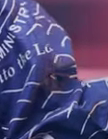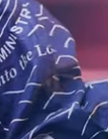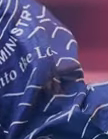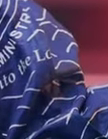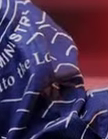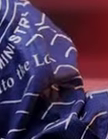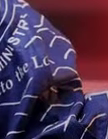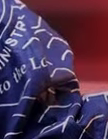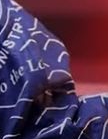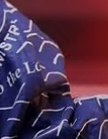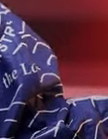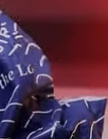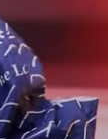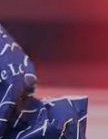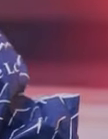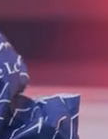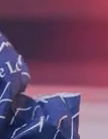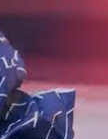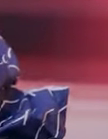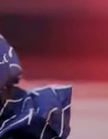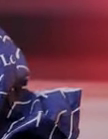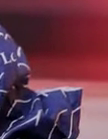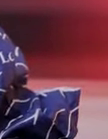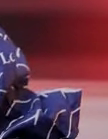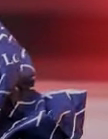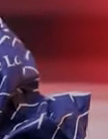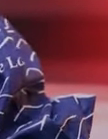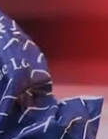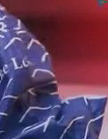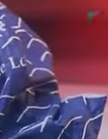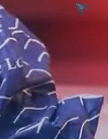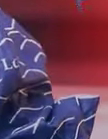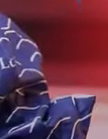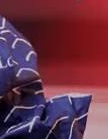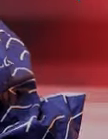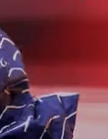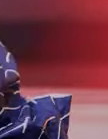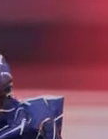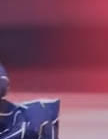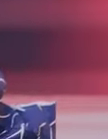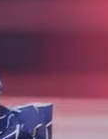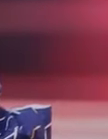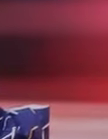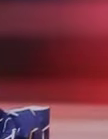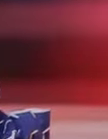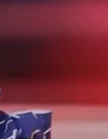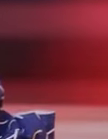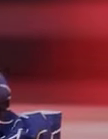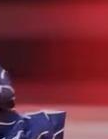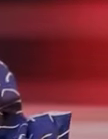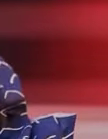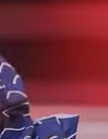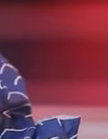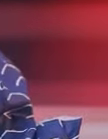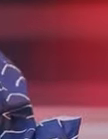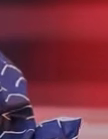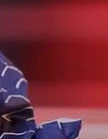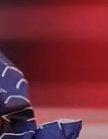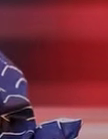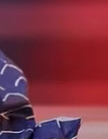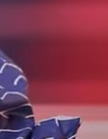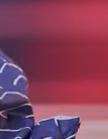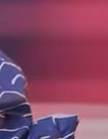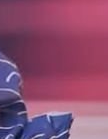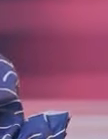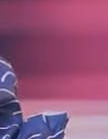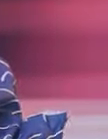We believe that this message will be a blessing to you. So we want you to stay glued and watch to the end and share to bless